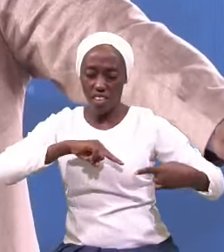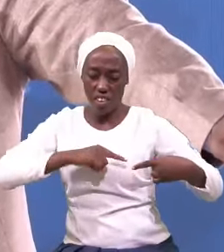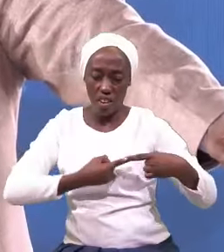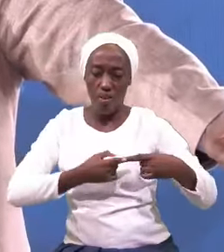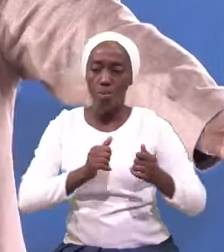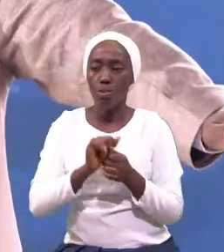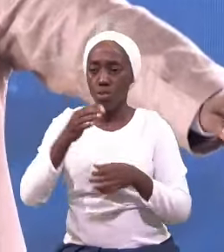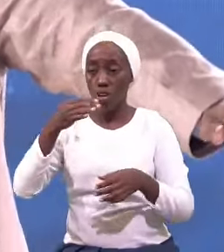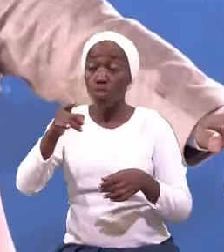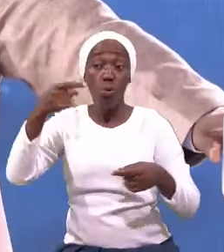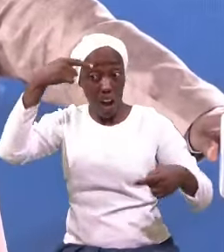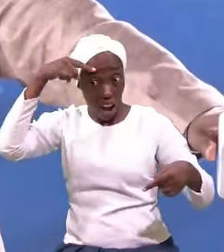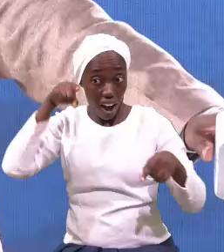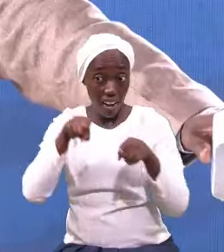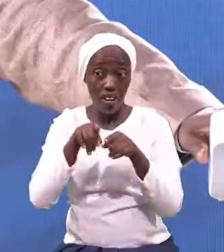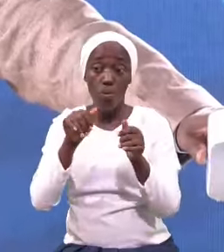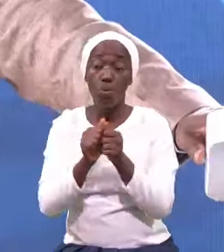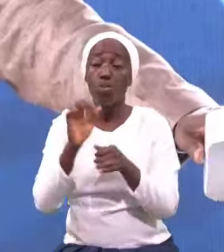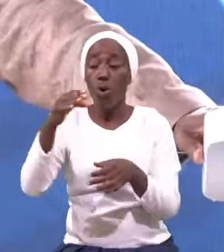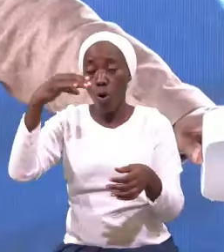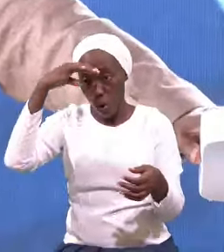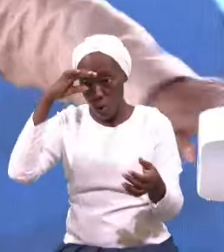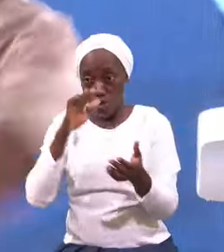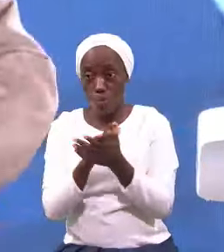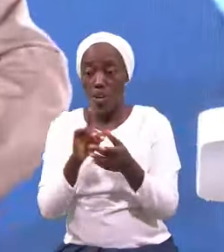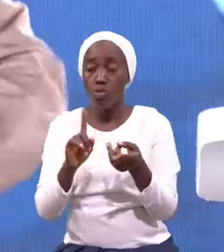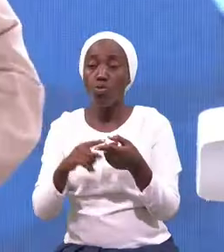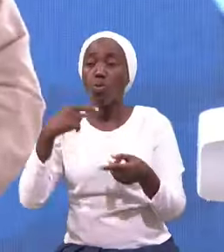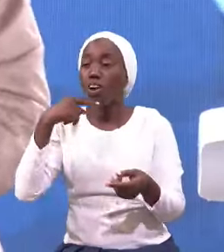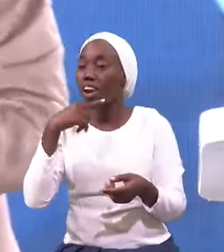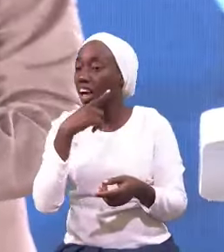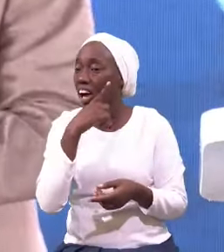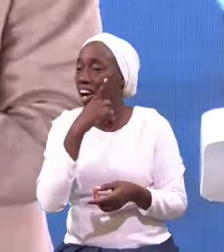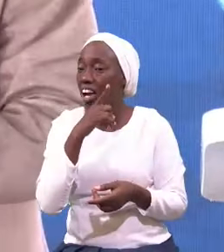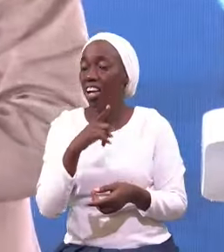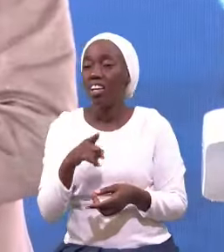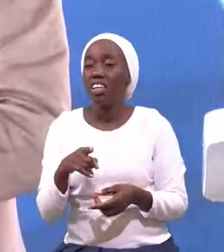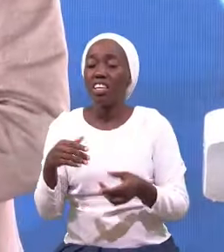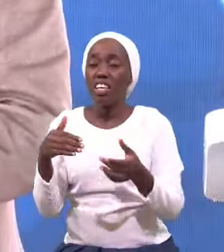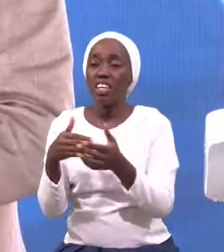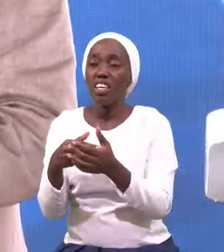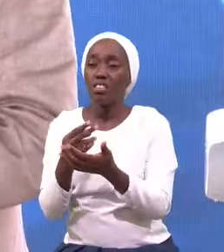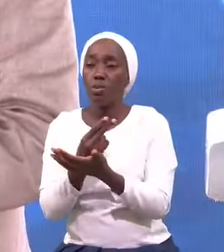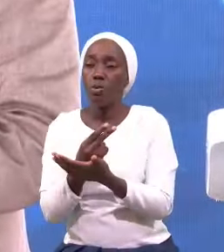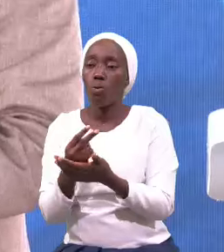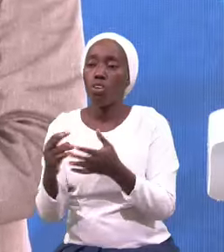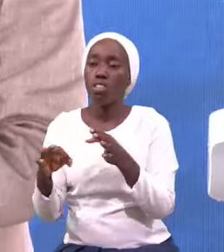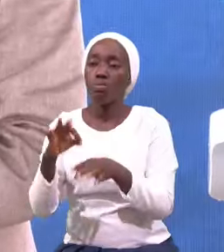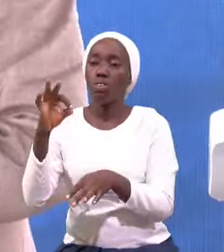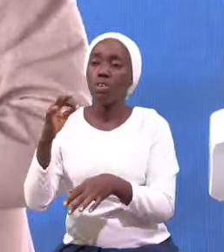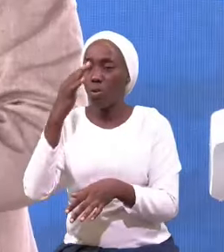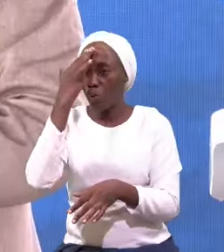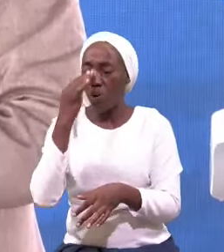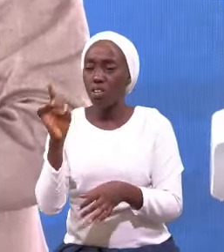a lie? This is not a lie unto man, it's a lie unto God. Why are you tempting the Spirit